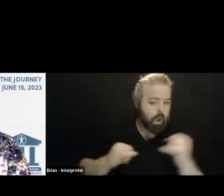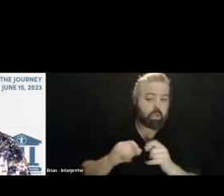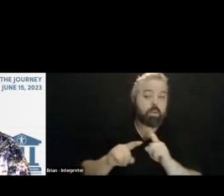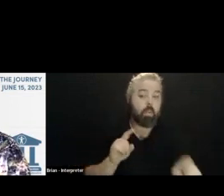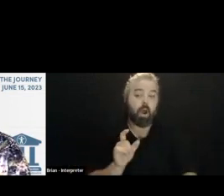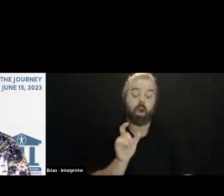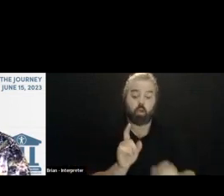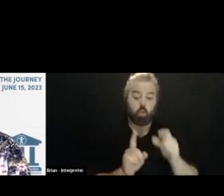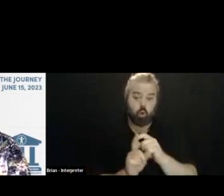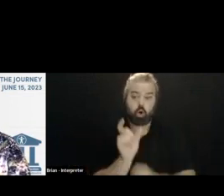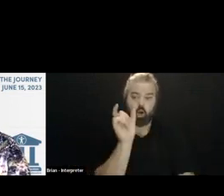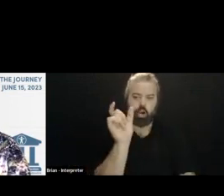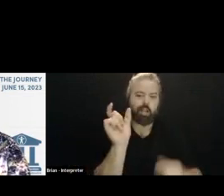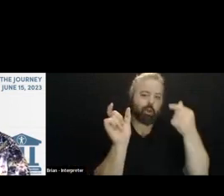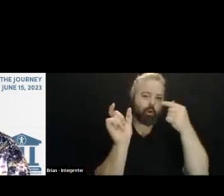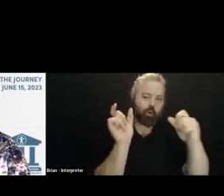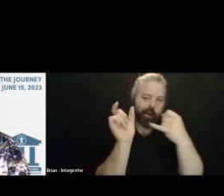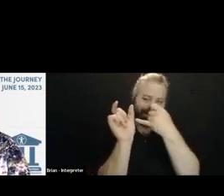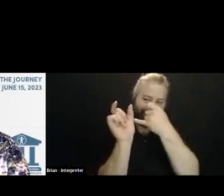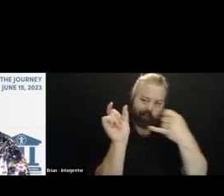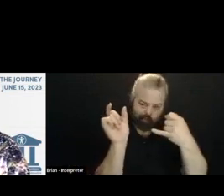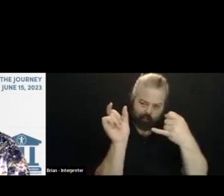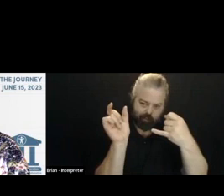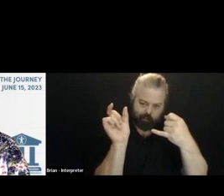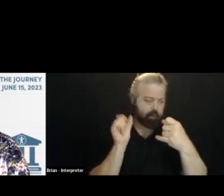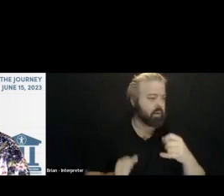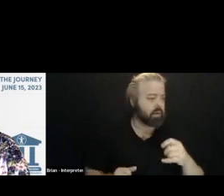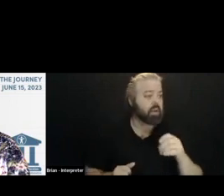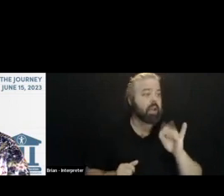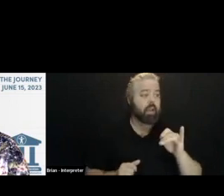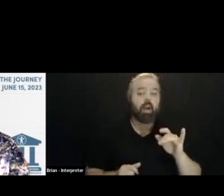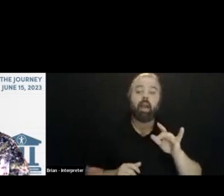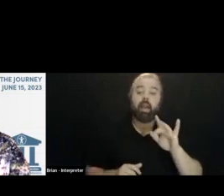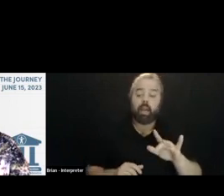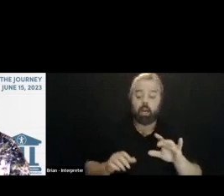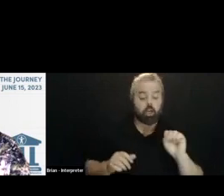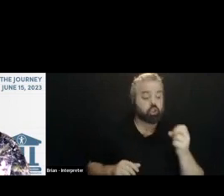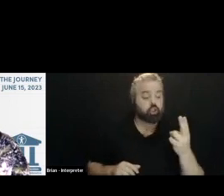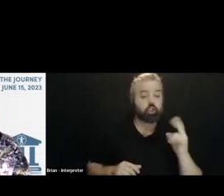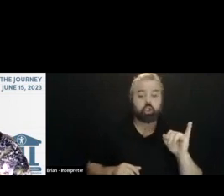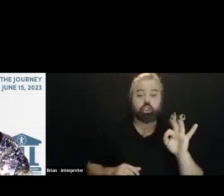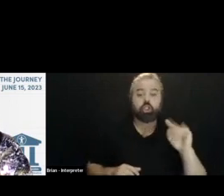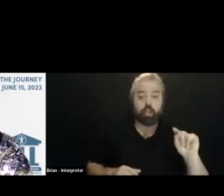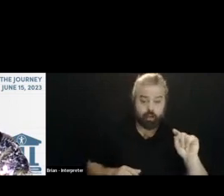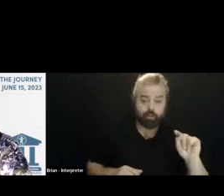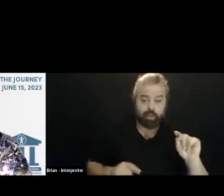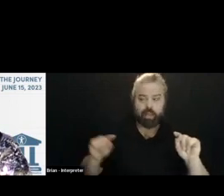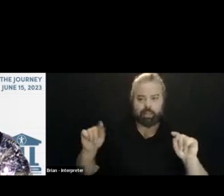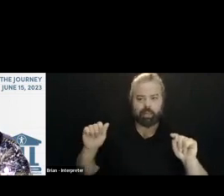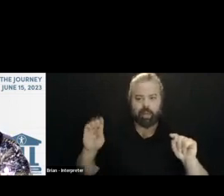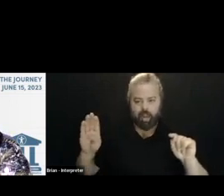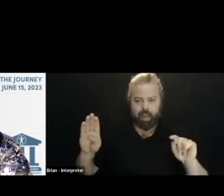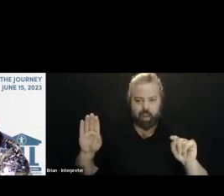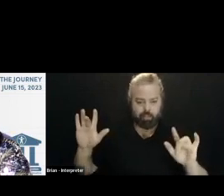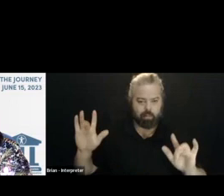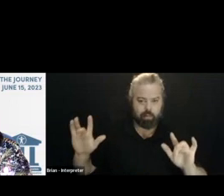underline that's very visible. And if I shift tab, I can go backwards. Now these are drop-down menus, so